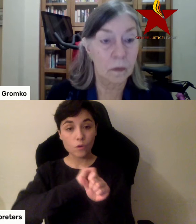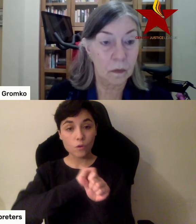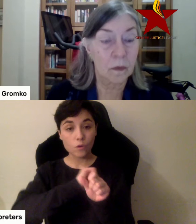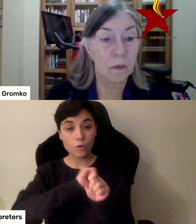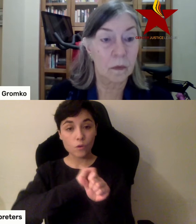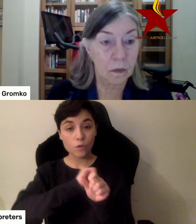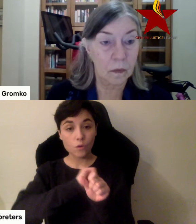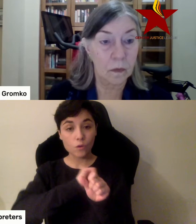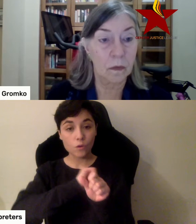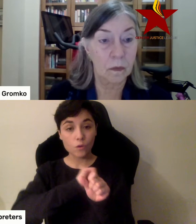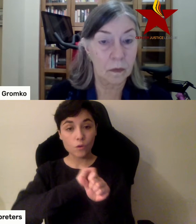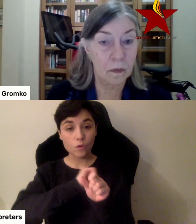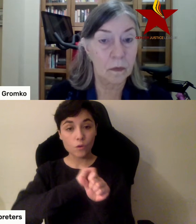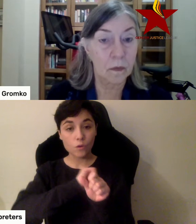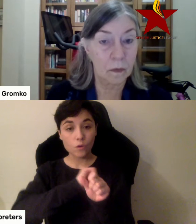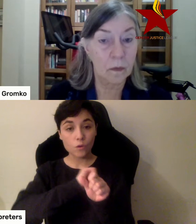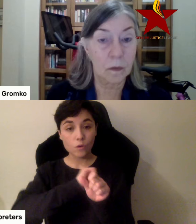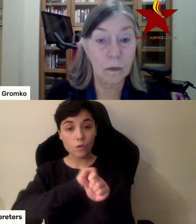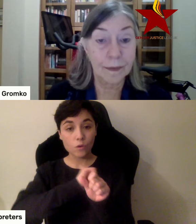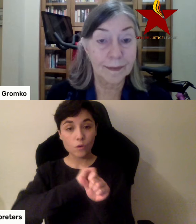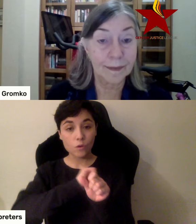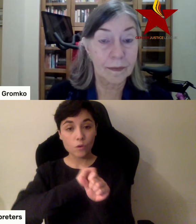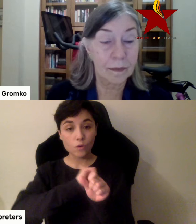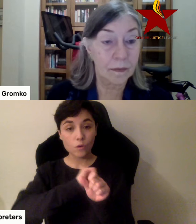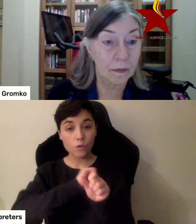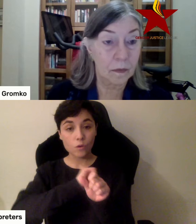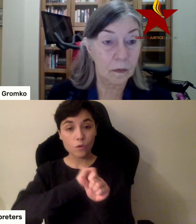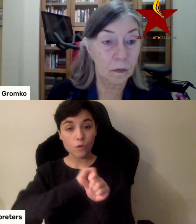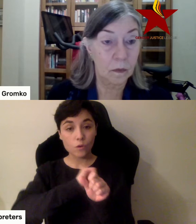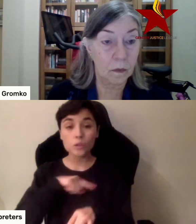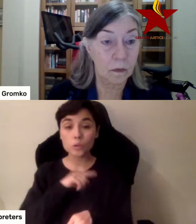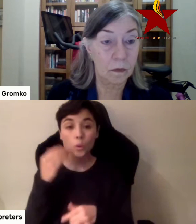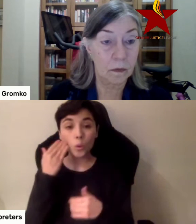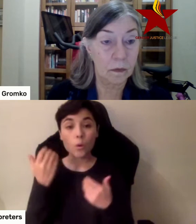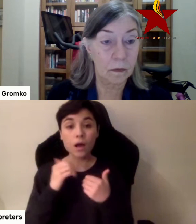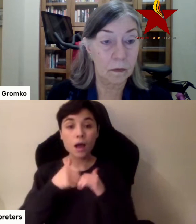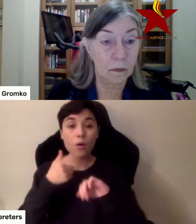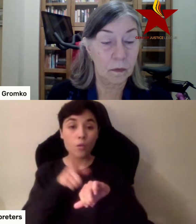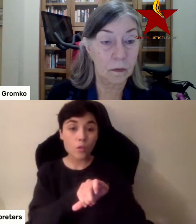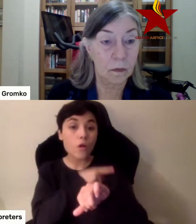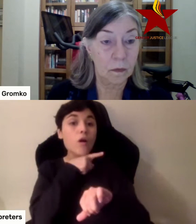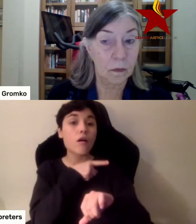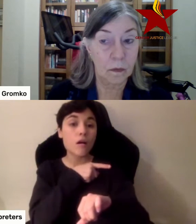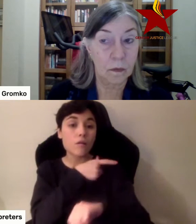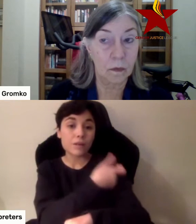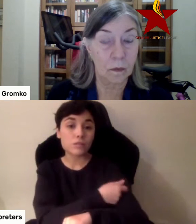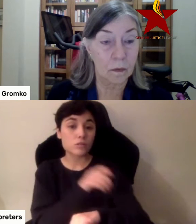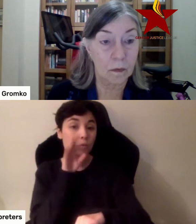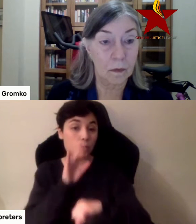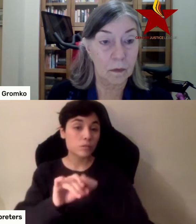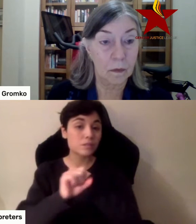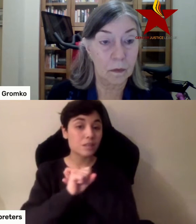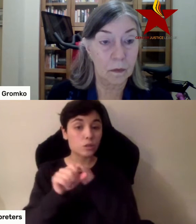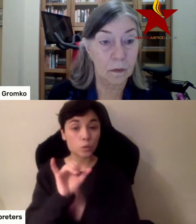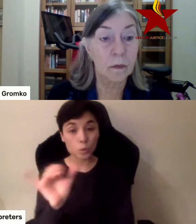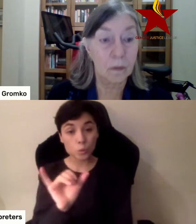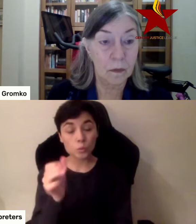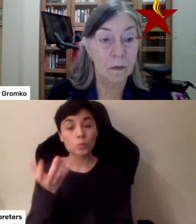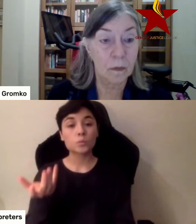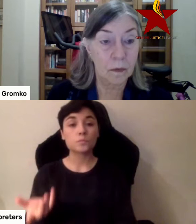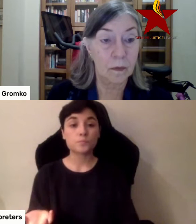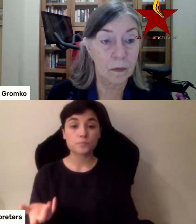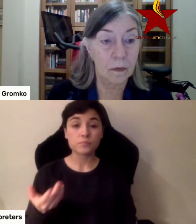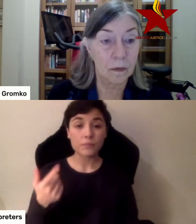a year. It could be 6 months. We just don't know yet. So I think it depends on the strains. Like some of the studies, I